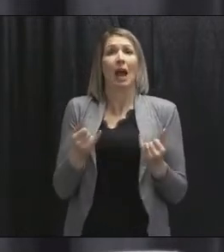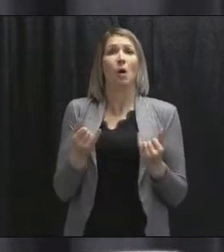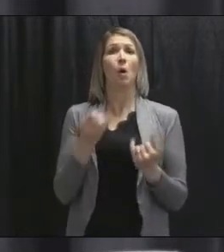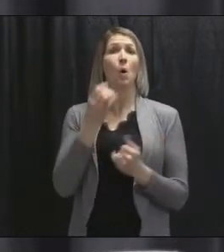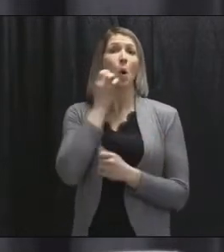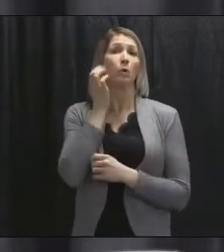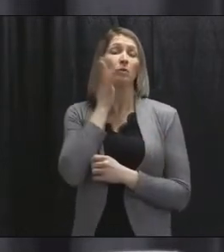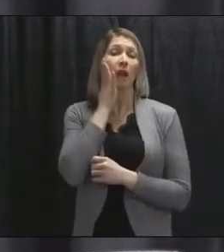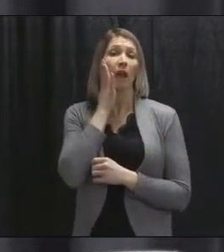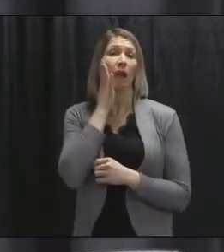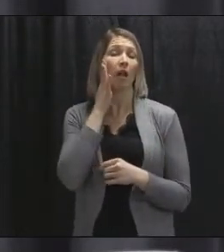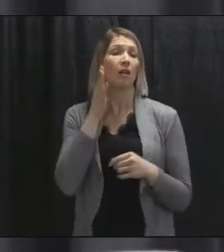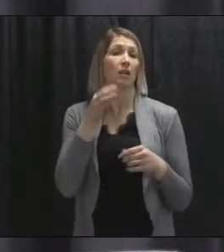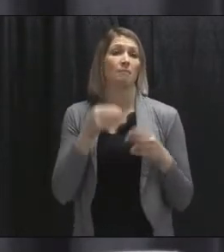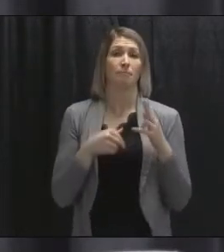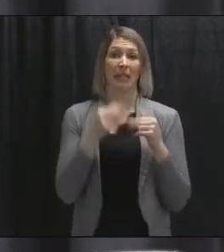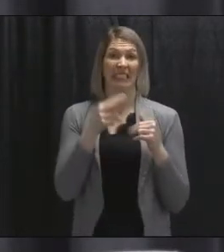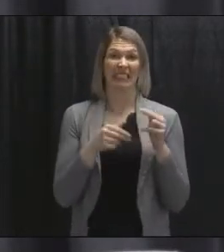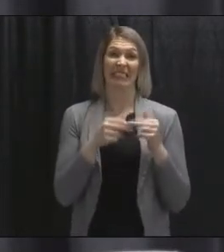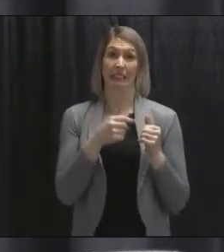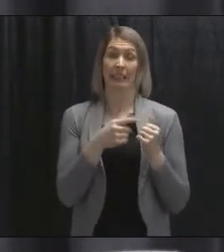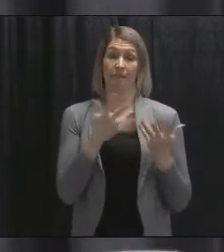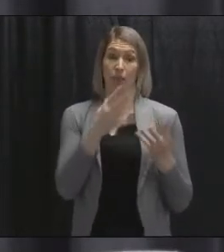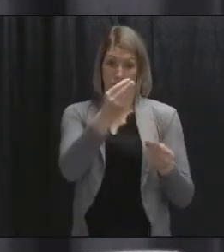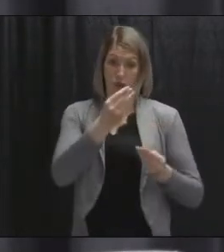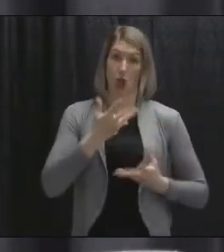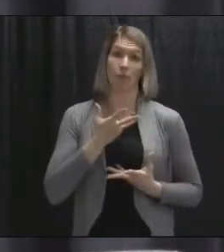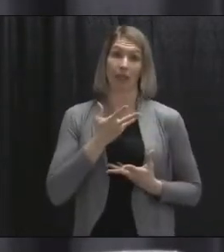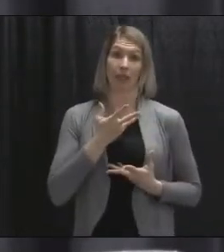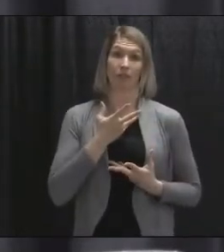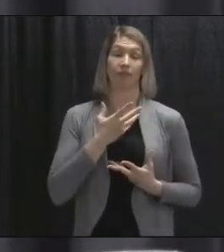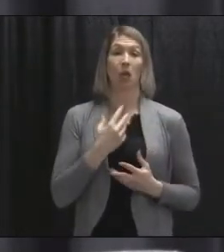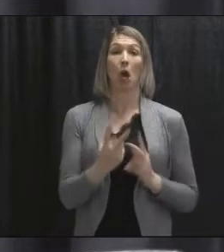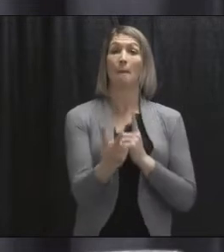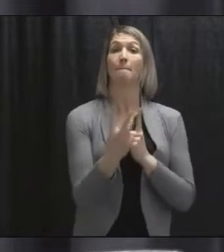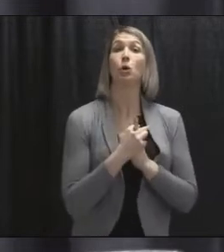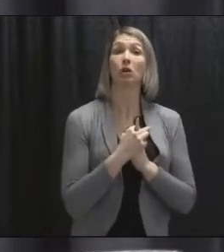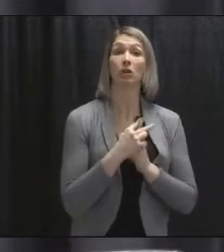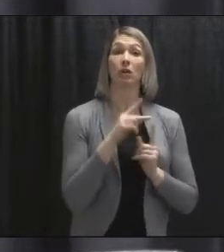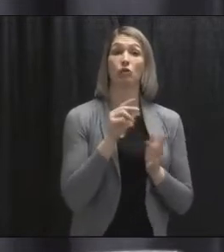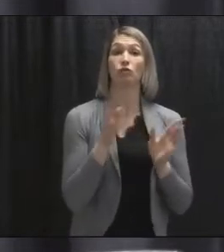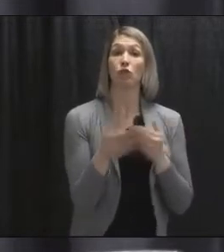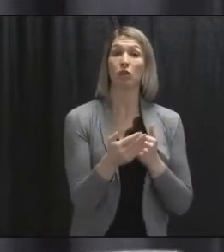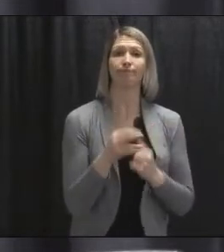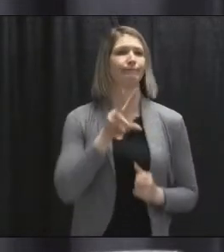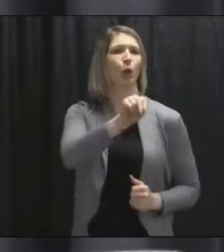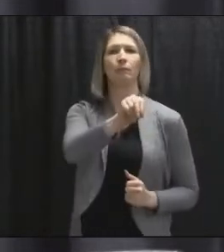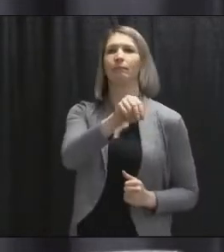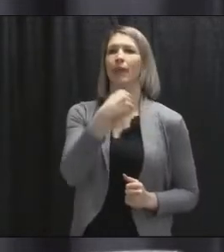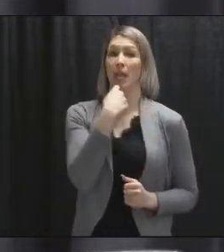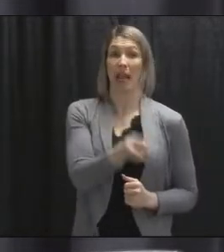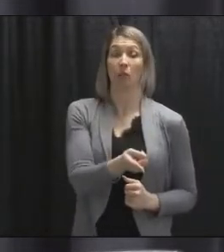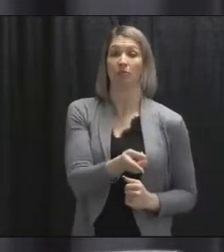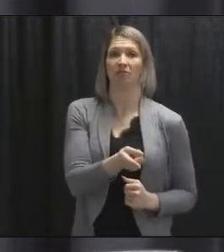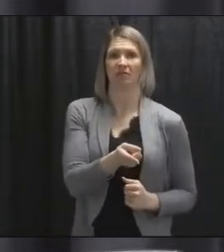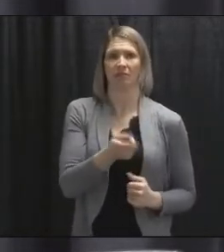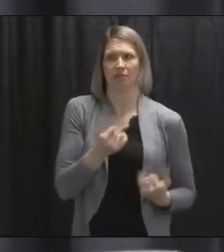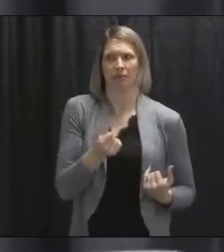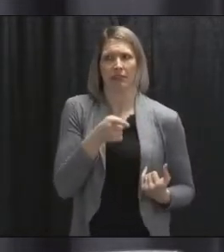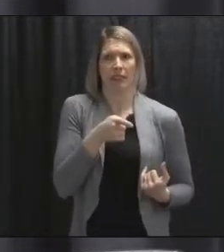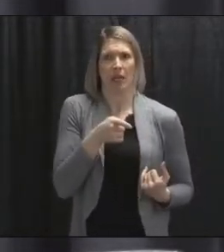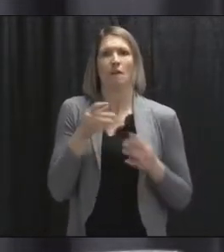operators advising me that they're turning down reservations quite responsibly, and I thank them for it, for family